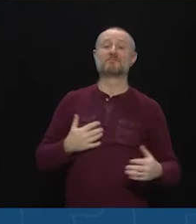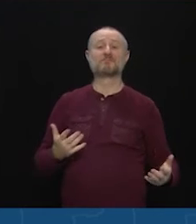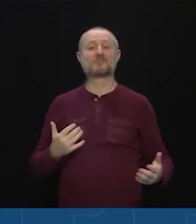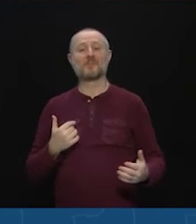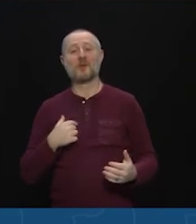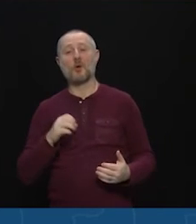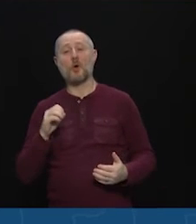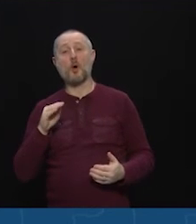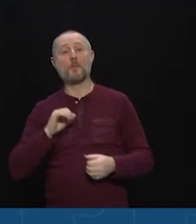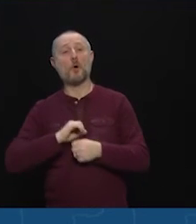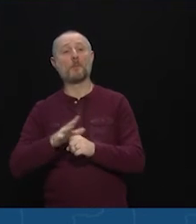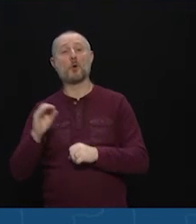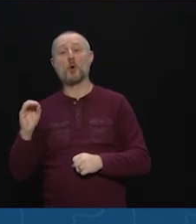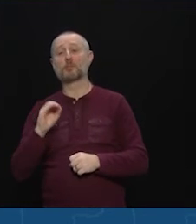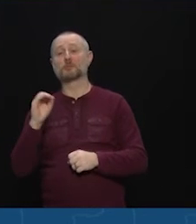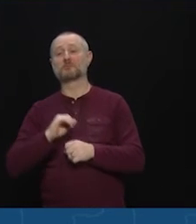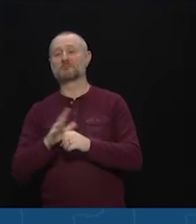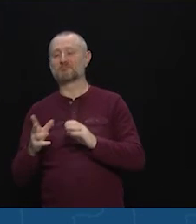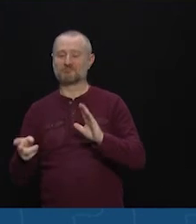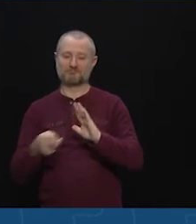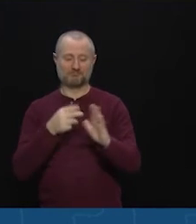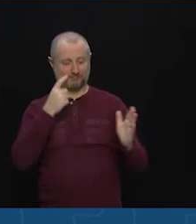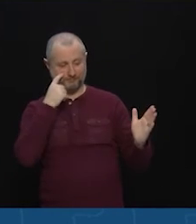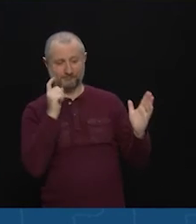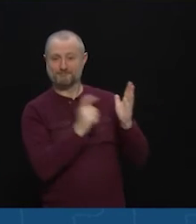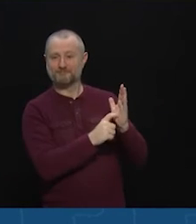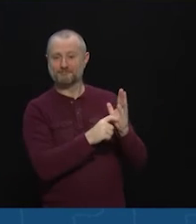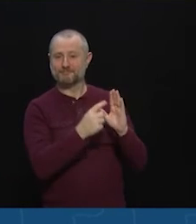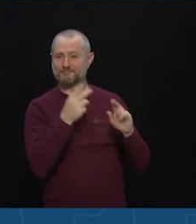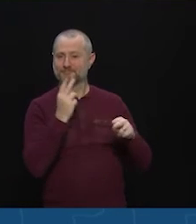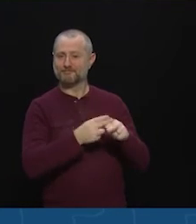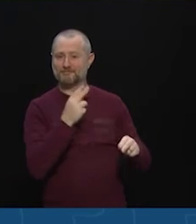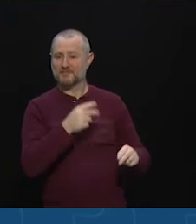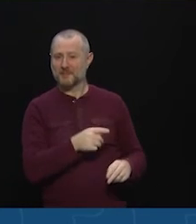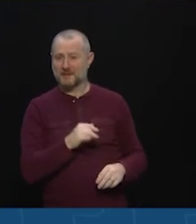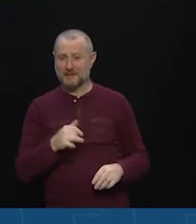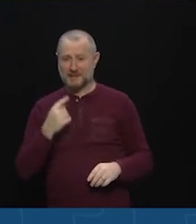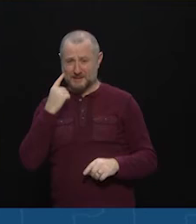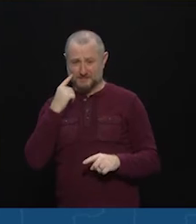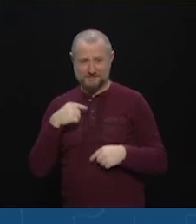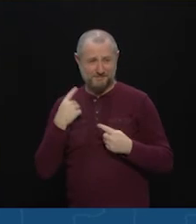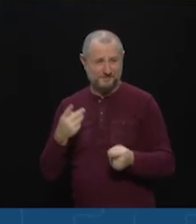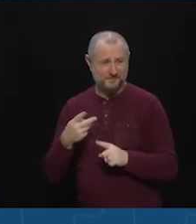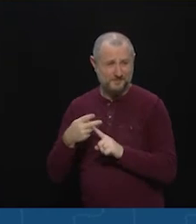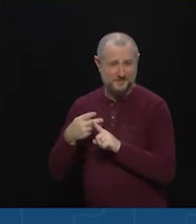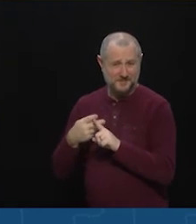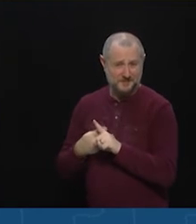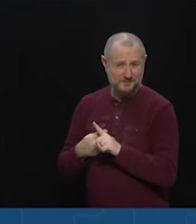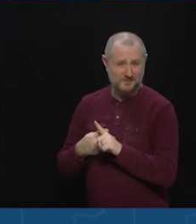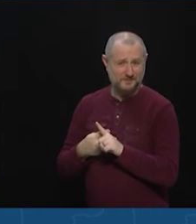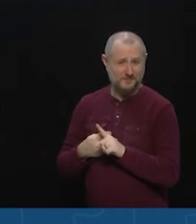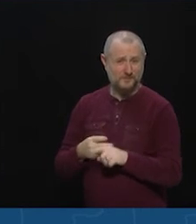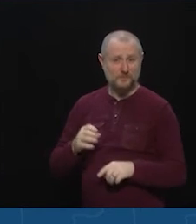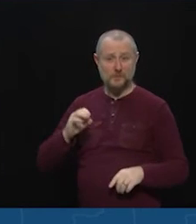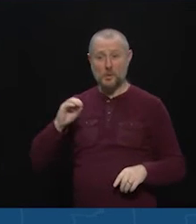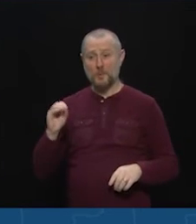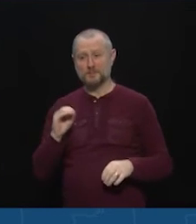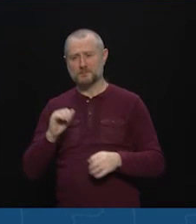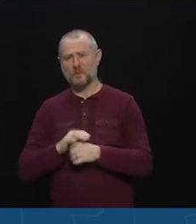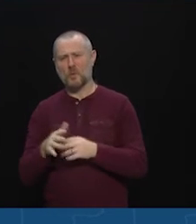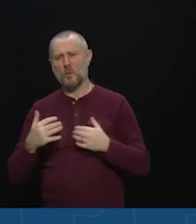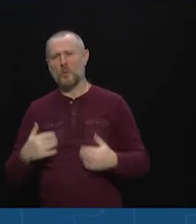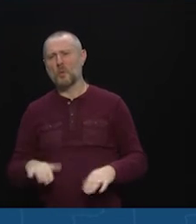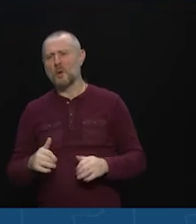We didn't have, just think about this, how in just a couple of months, Omicron has become part of almost every conversation. We never even heard